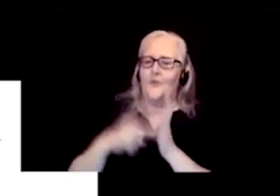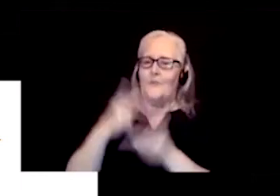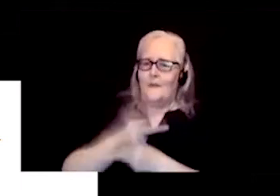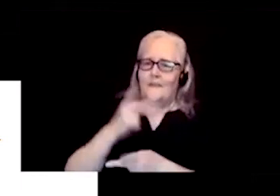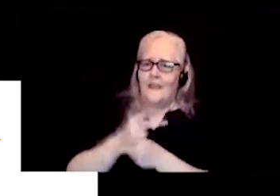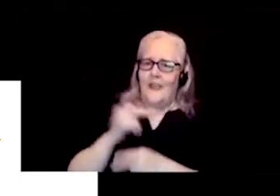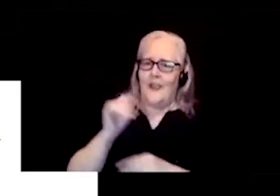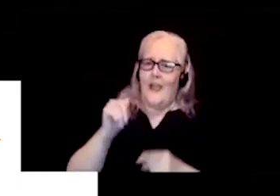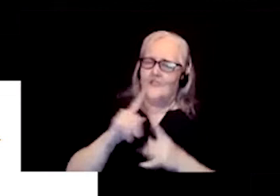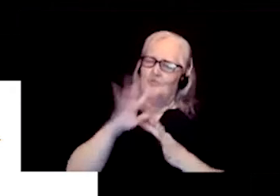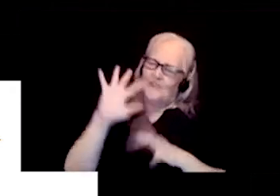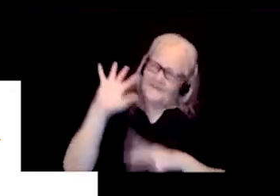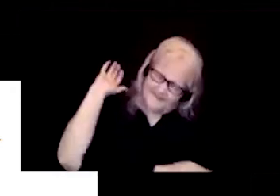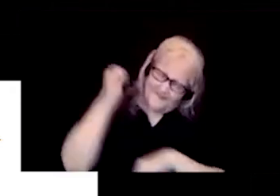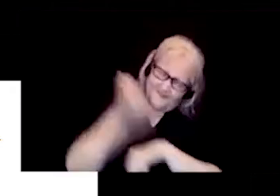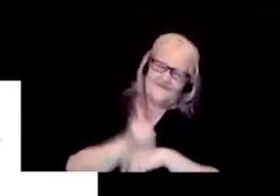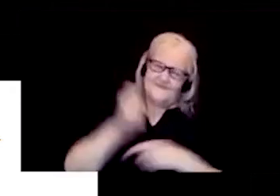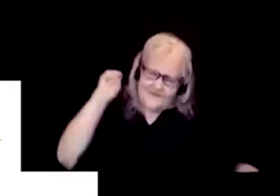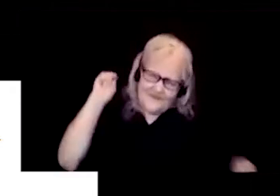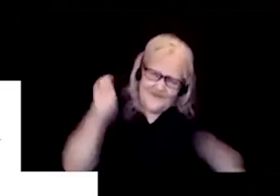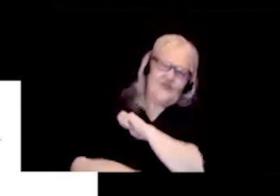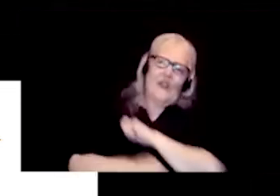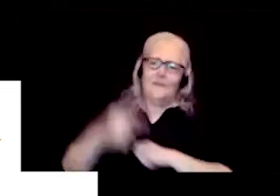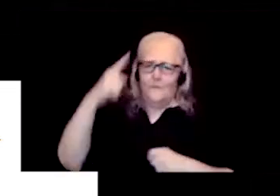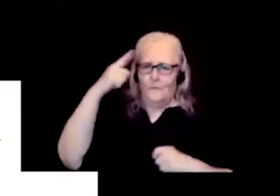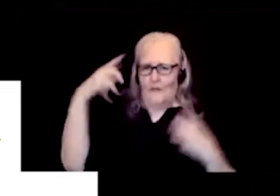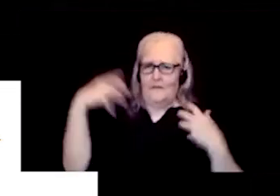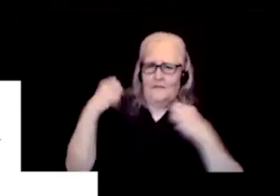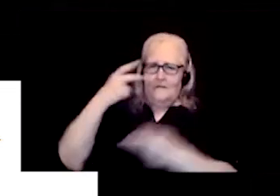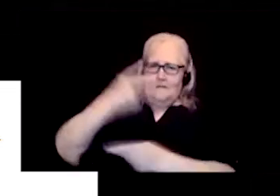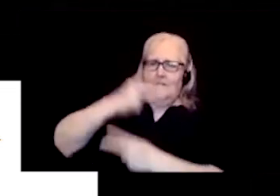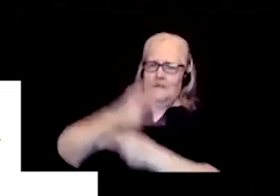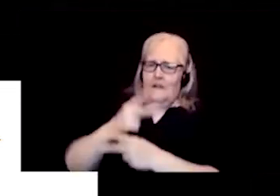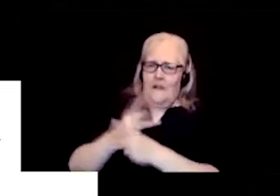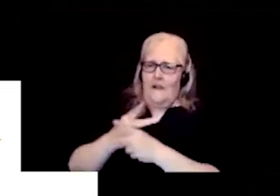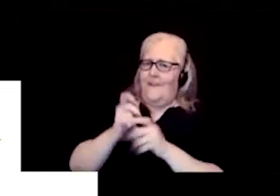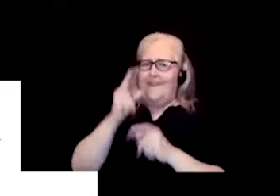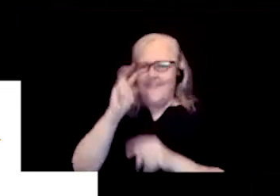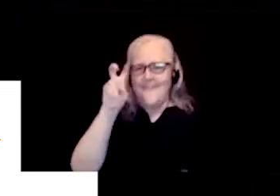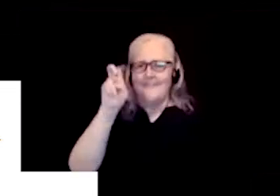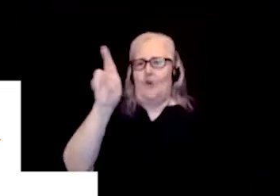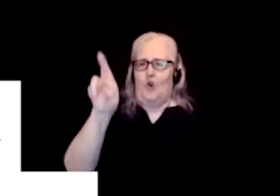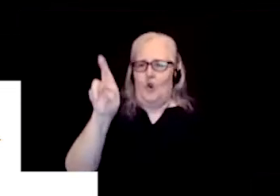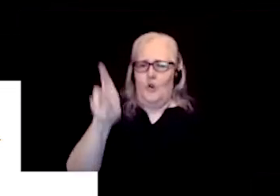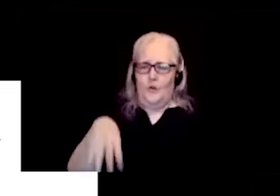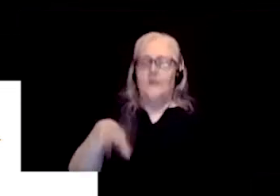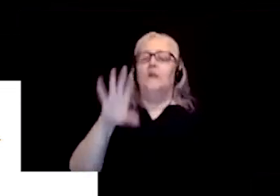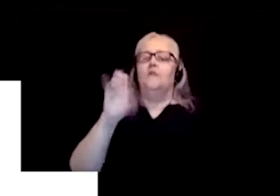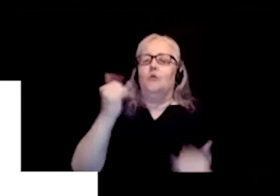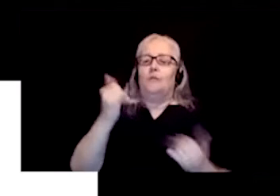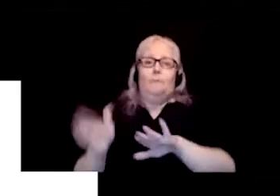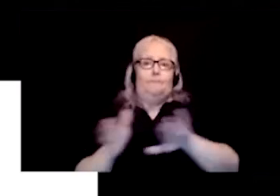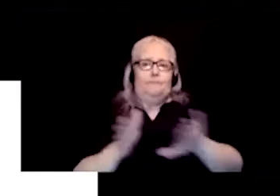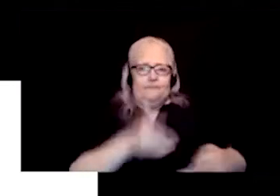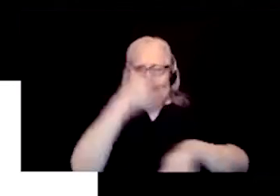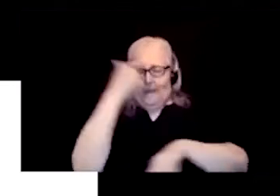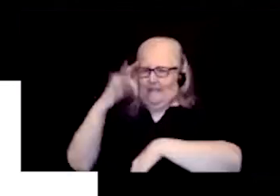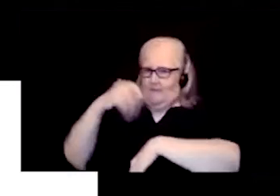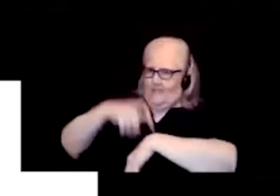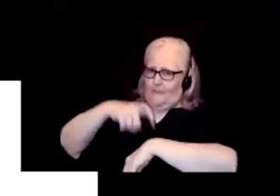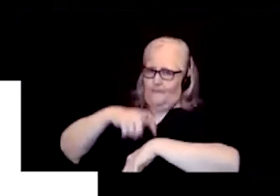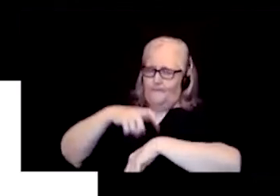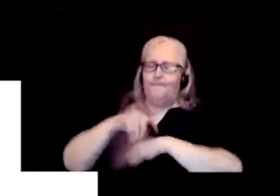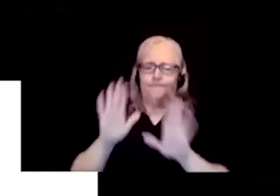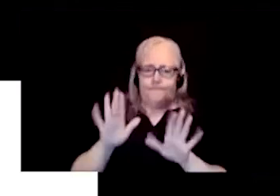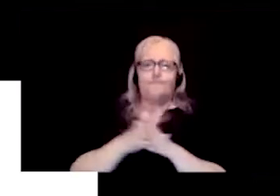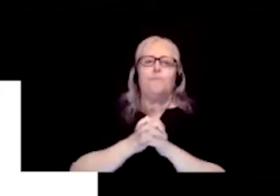reforms that this country has ever seen. So let me just quickly move on for the sake of time to talk about